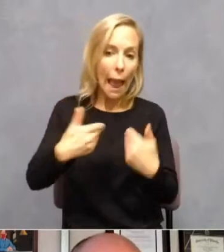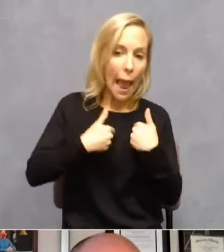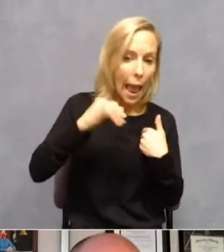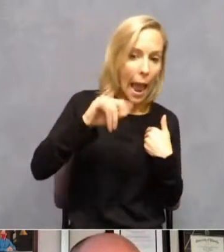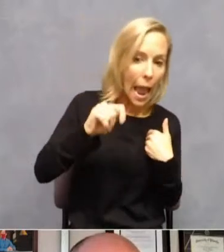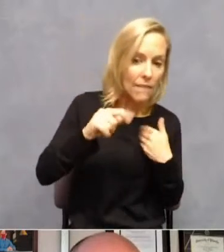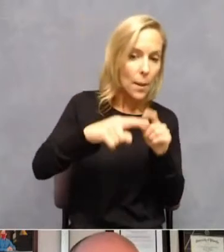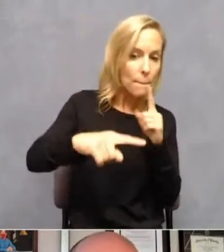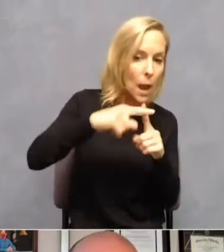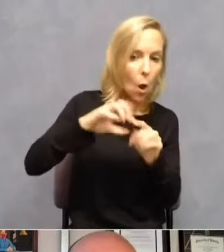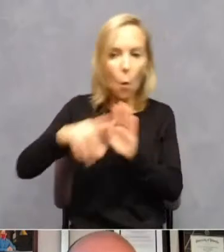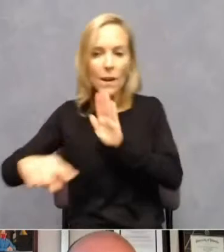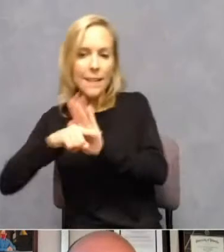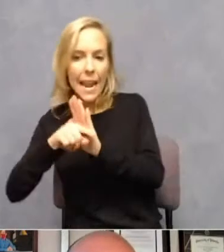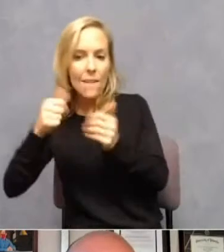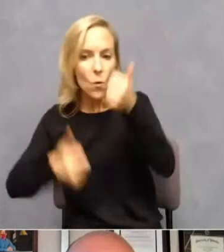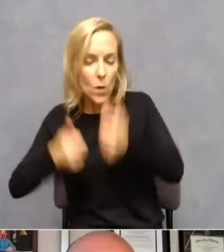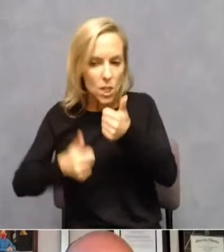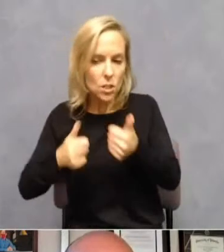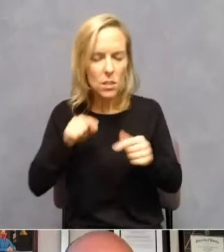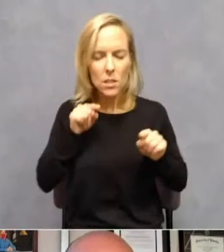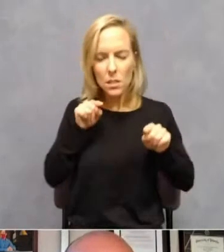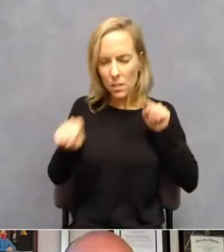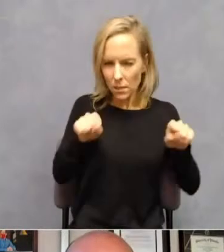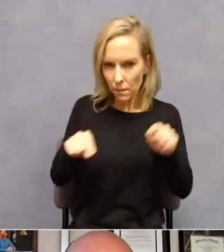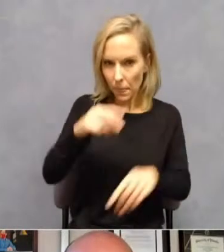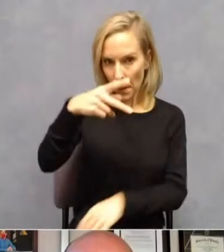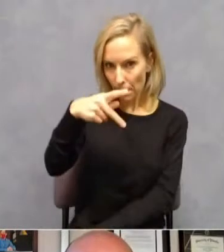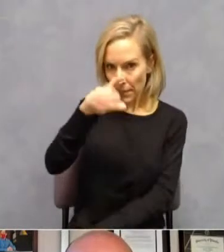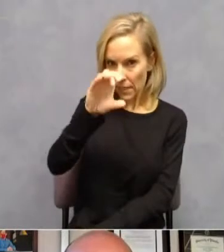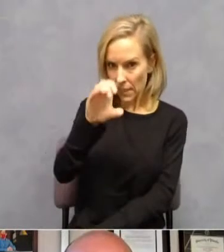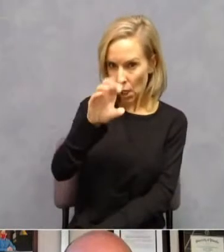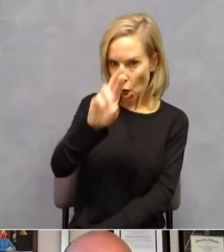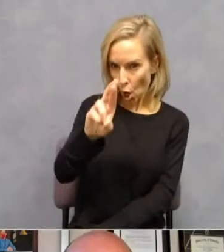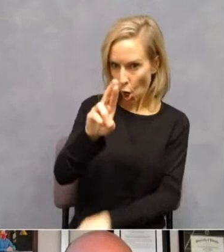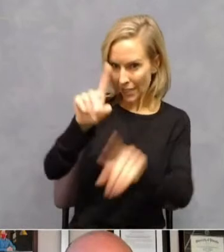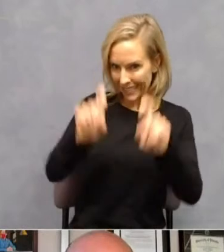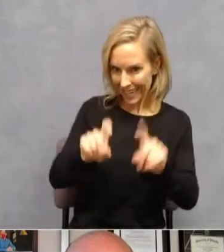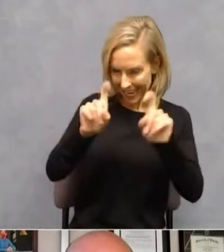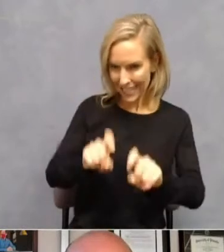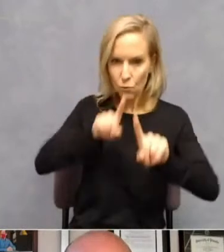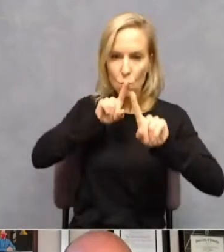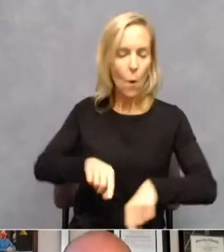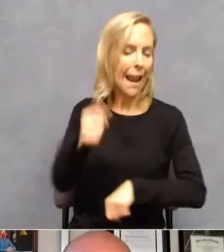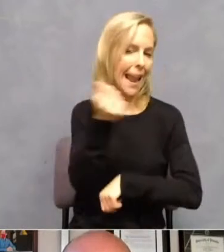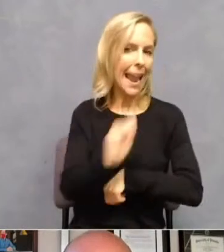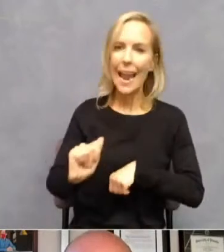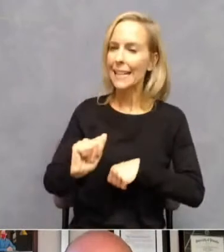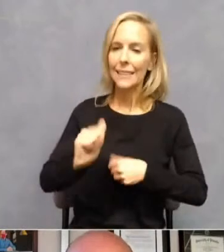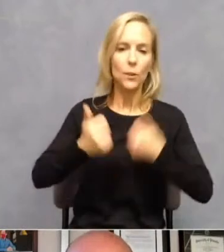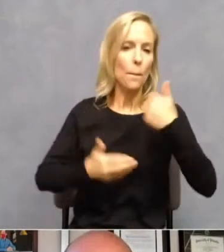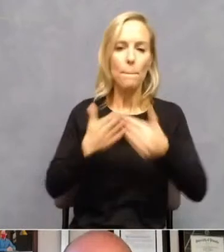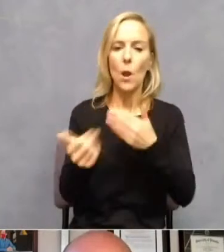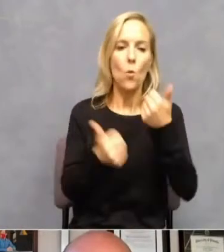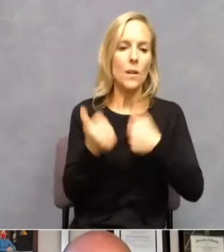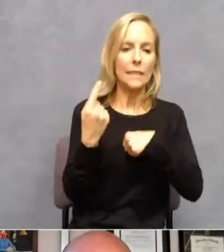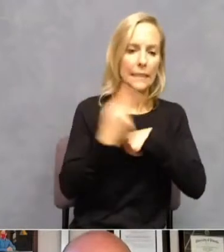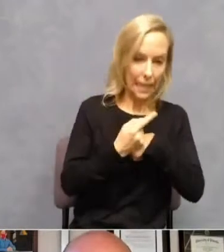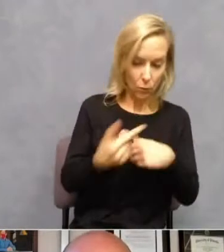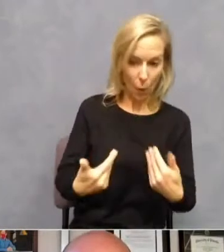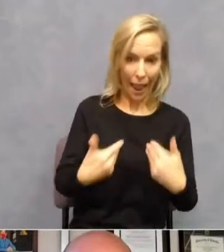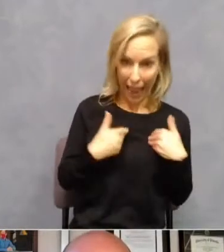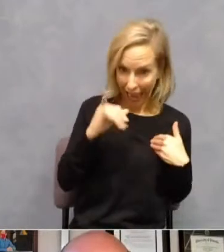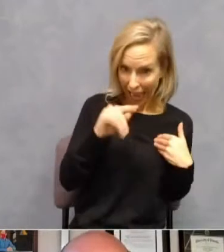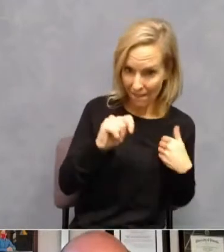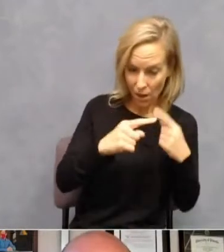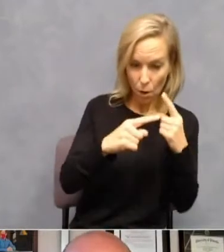meaning. So we will use the PCR tests reported on any given day that were positive, divided by